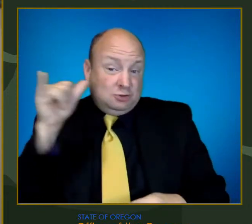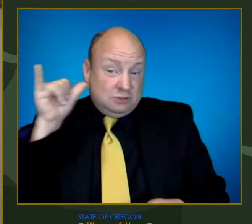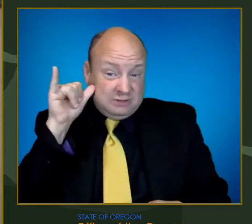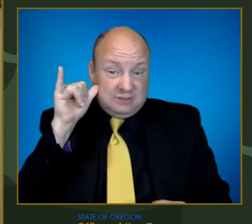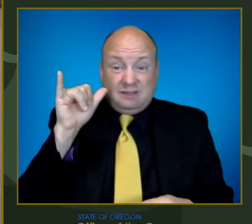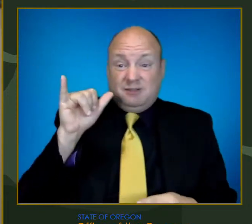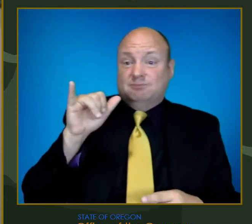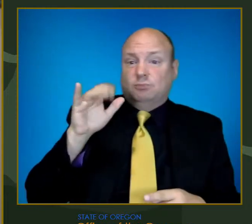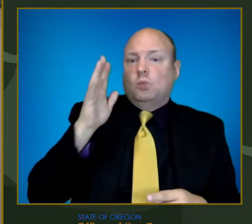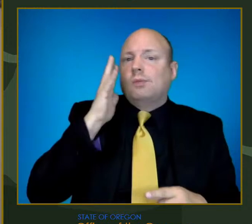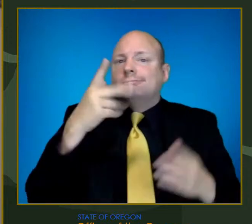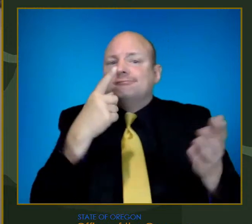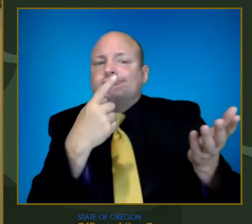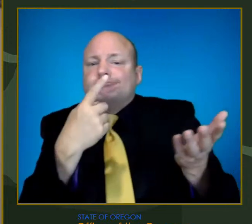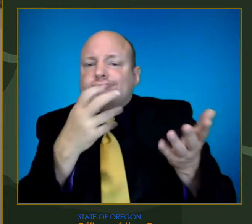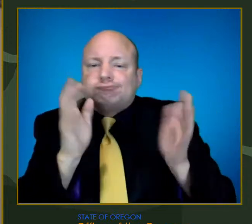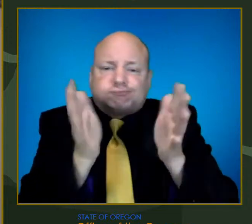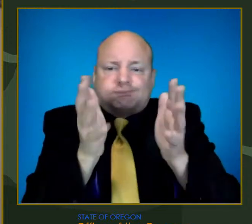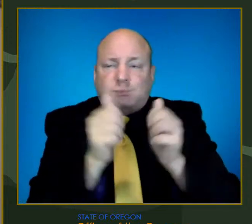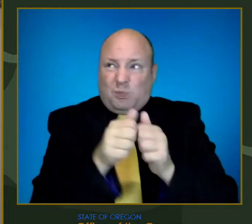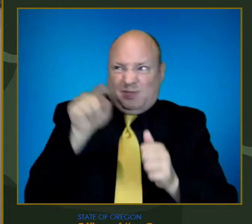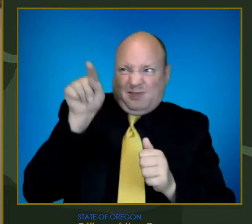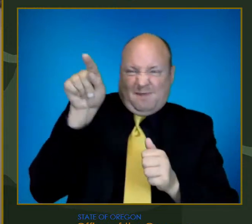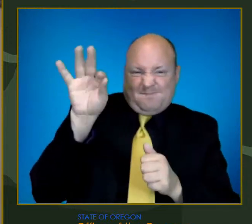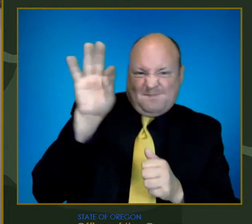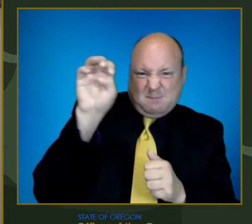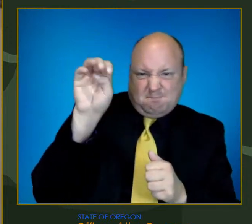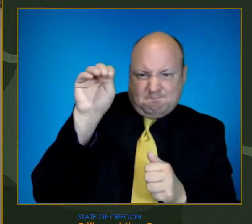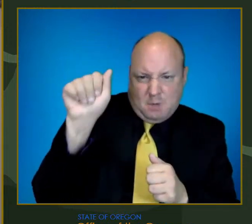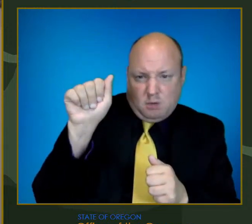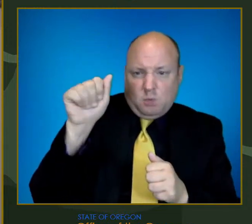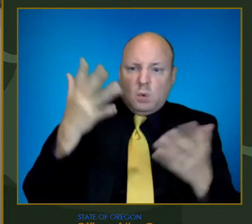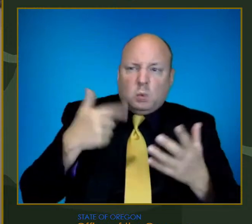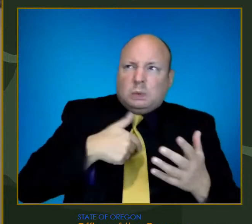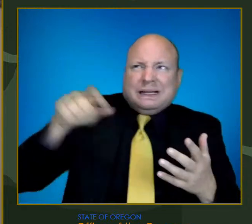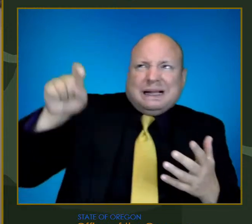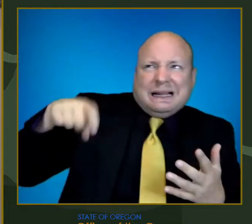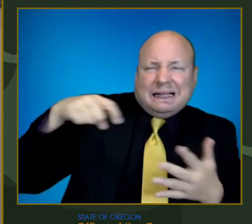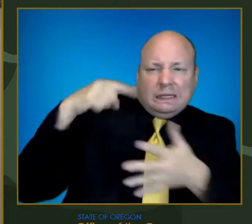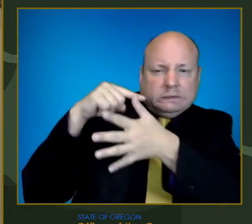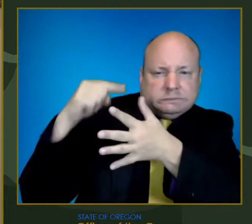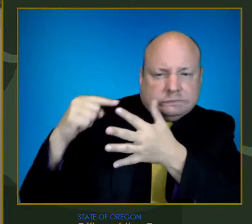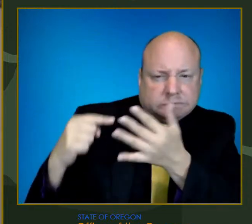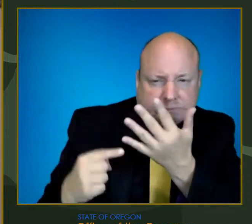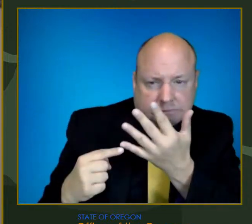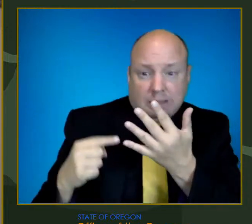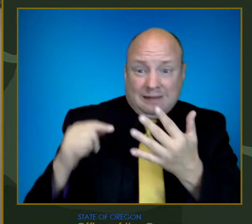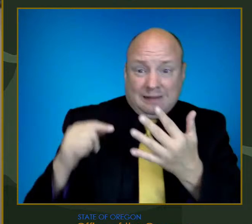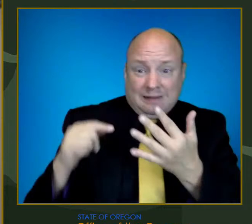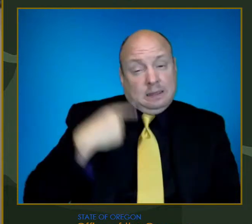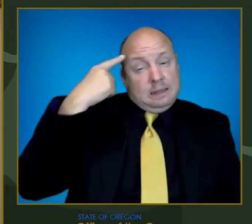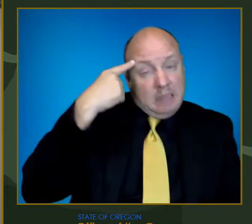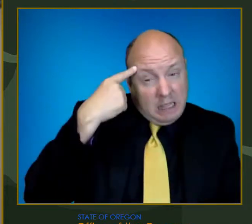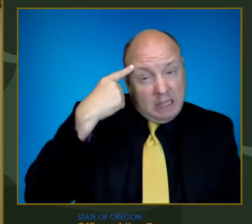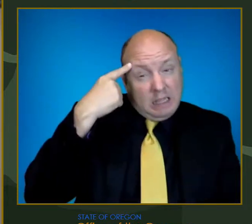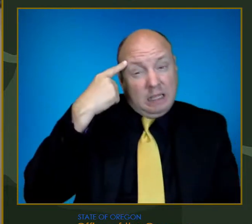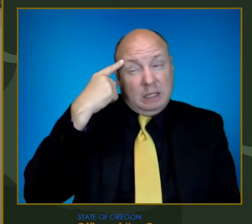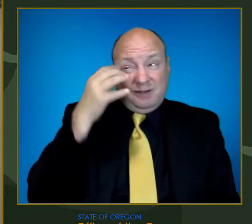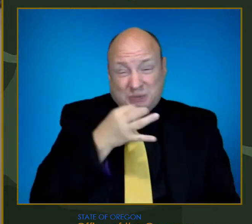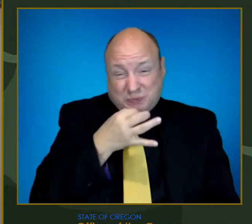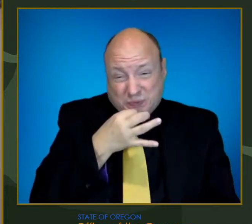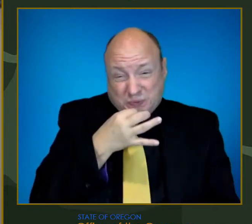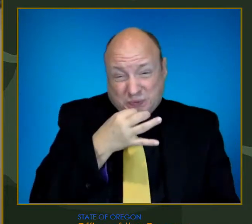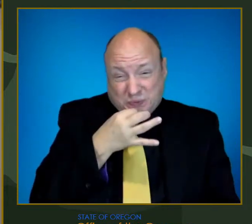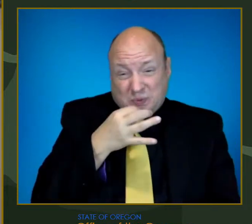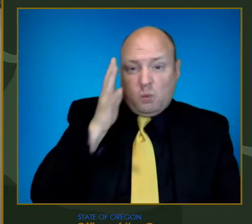Oregon's needs. I expect they will be able to respond to our near-term requests in the coming hours.